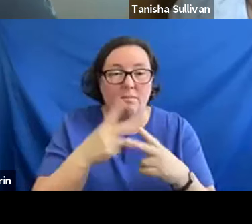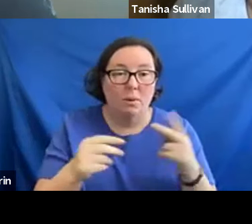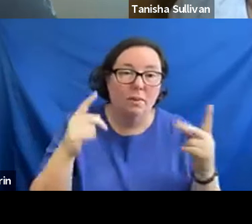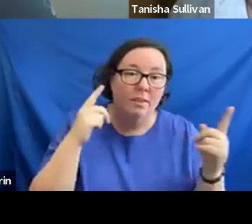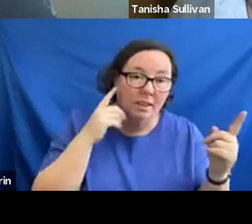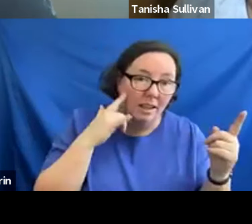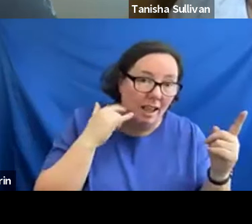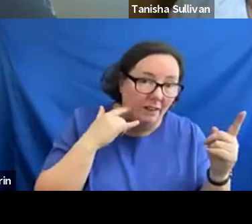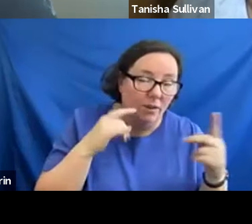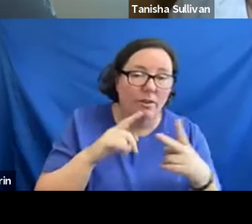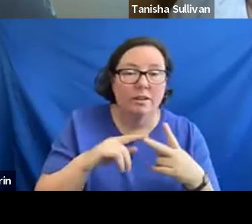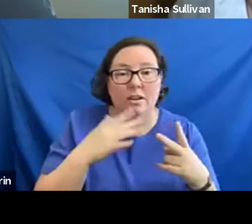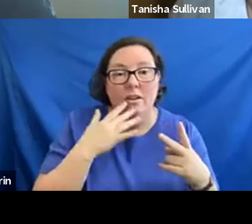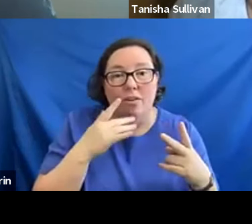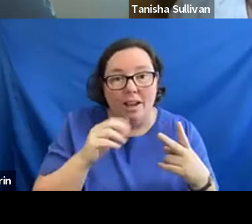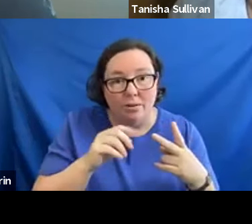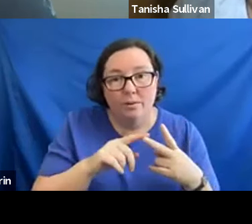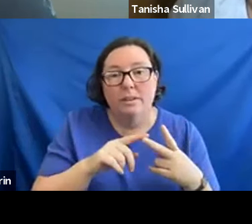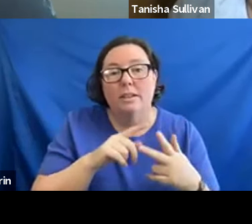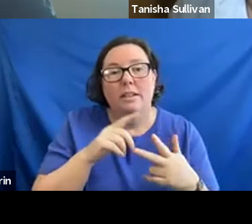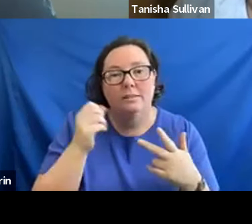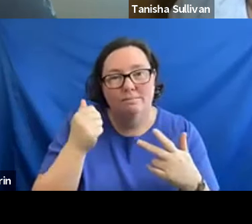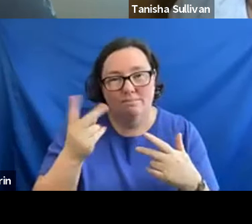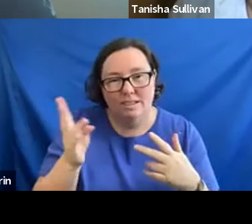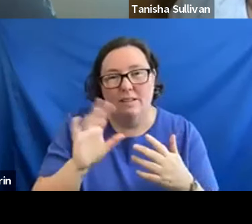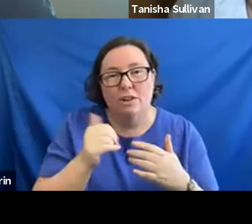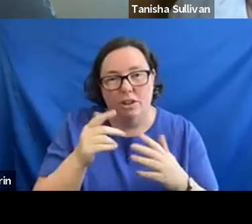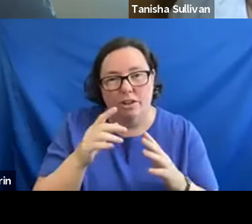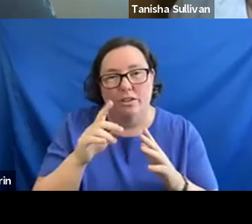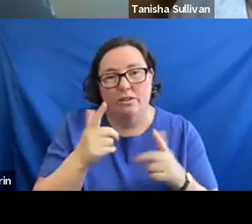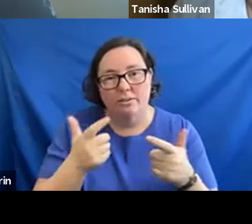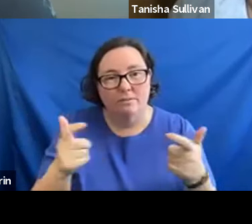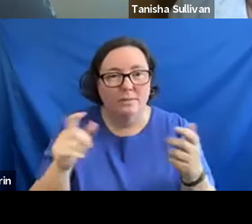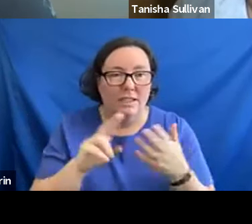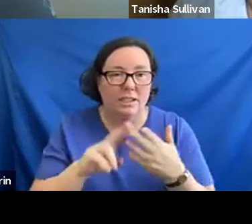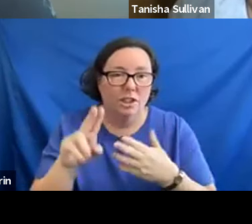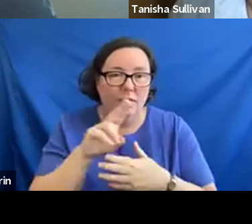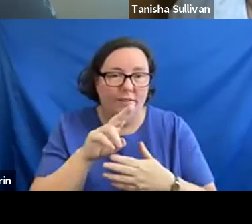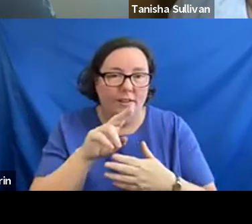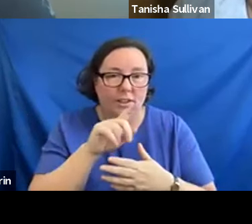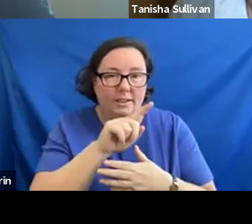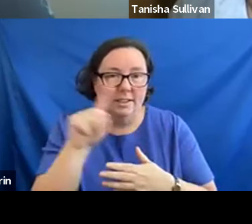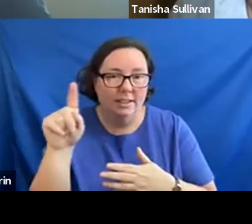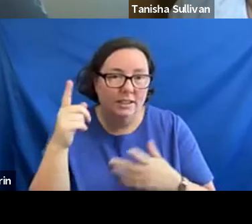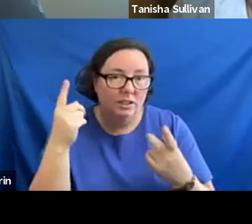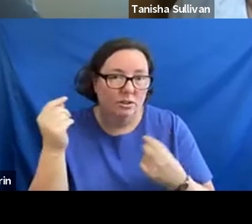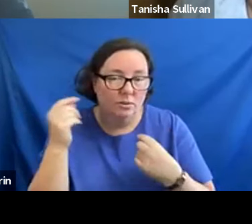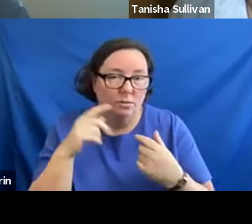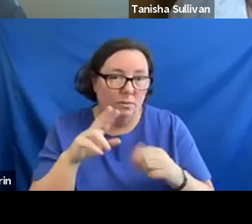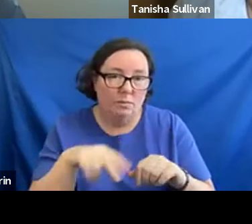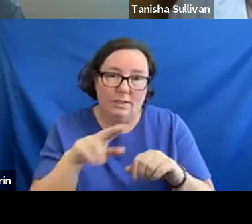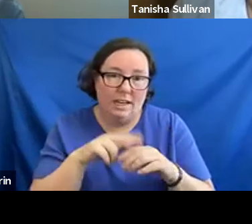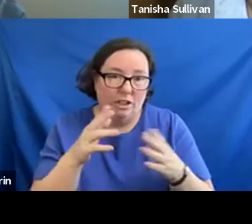and Colorado, and in fact, quite a number of other major universities